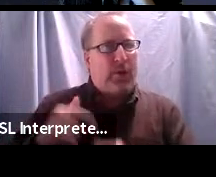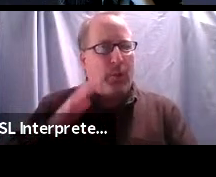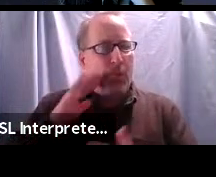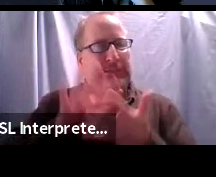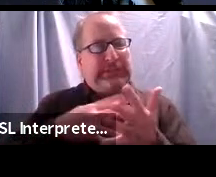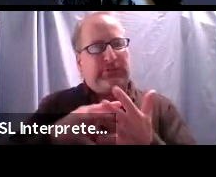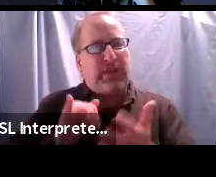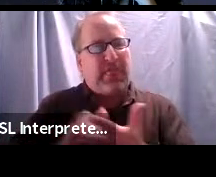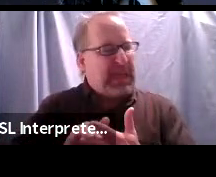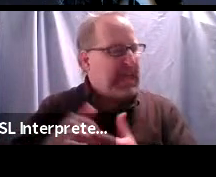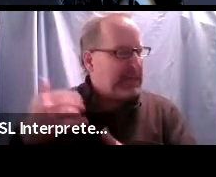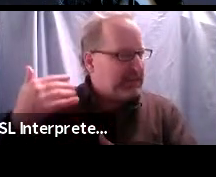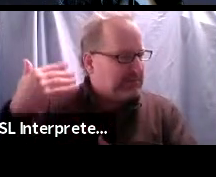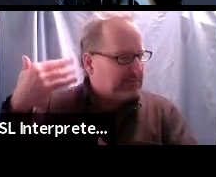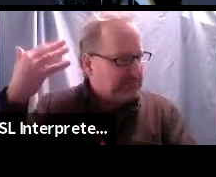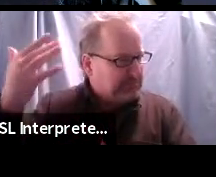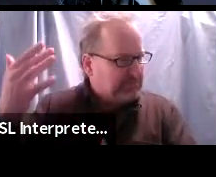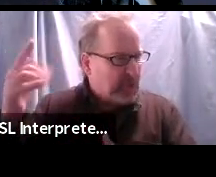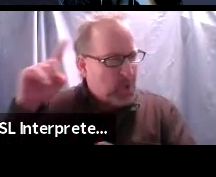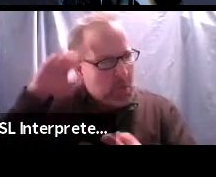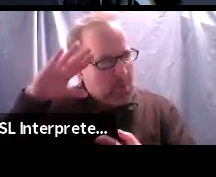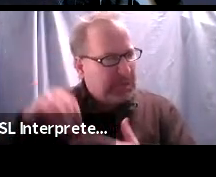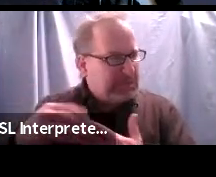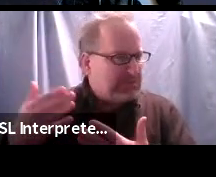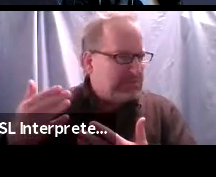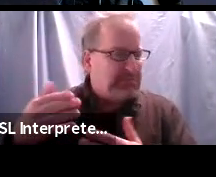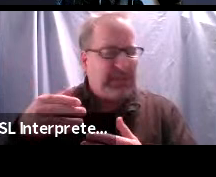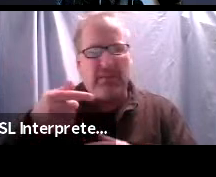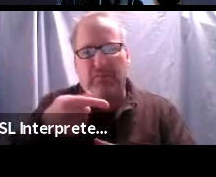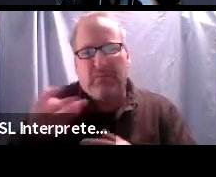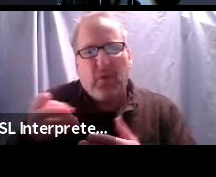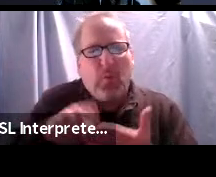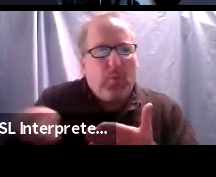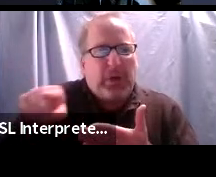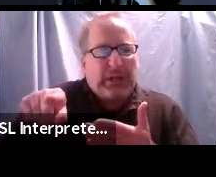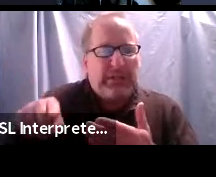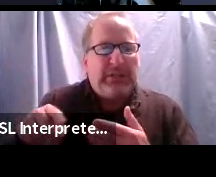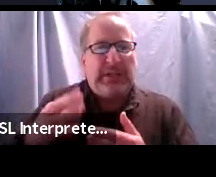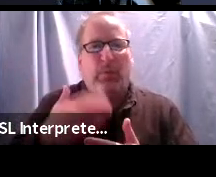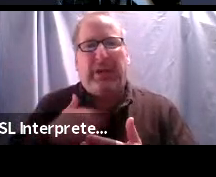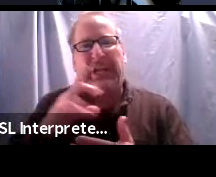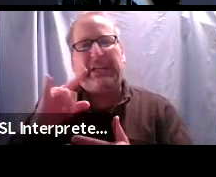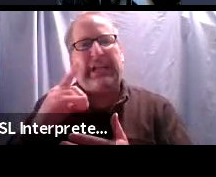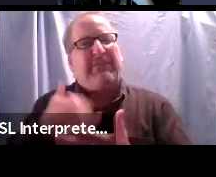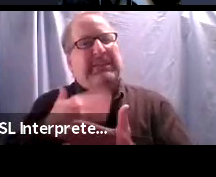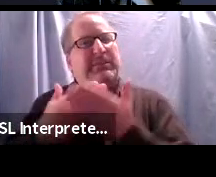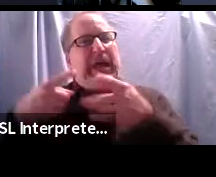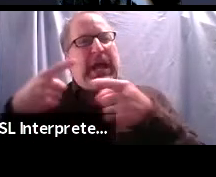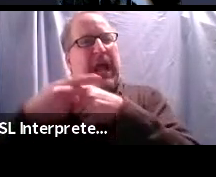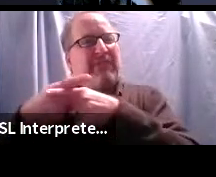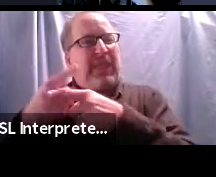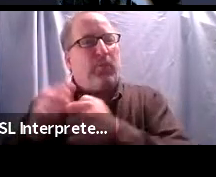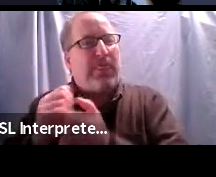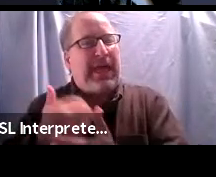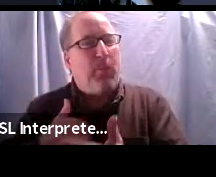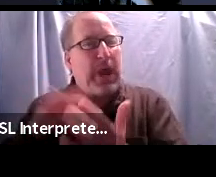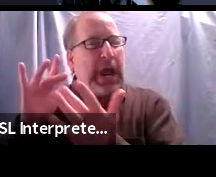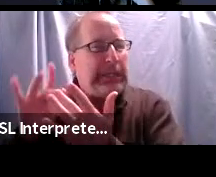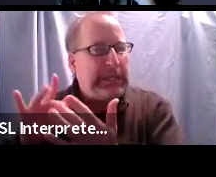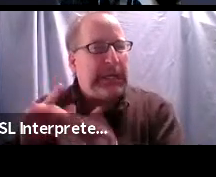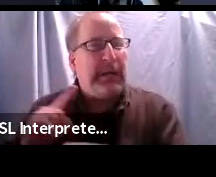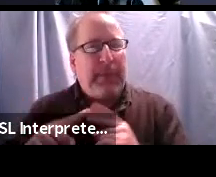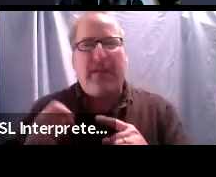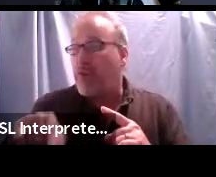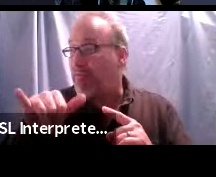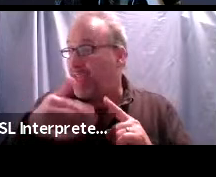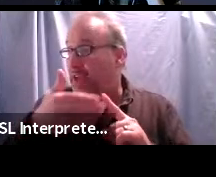that town hall hopefully in the next several weeks, although there were some conflicts with some of our contacts. And then from